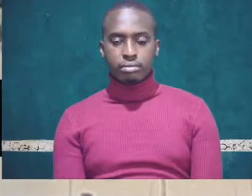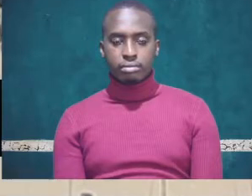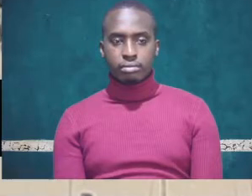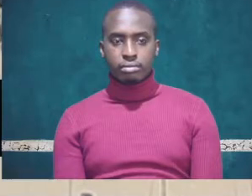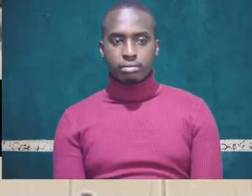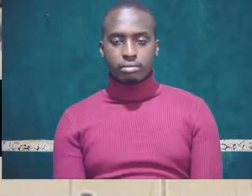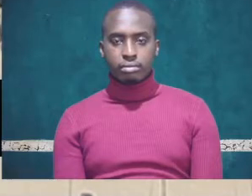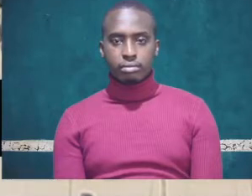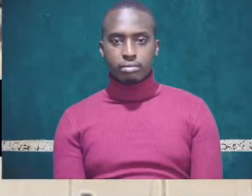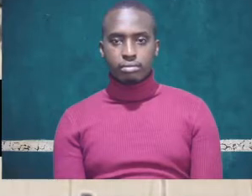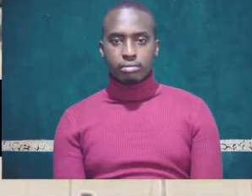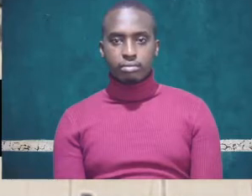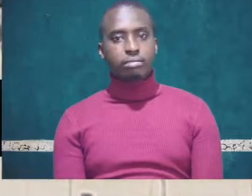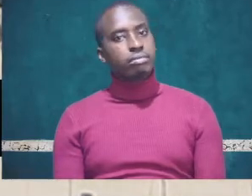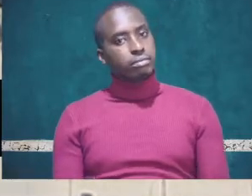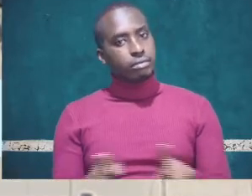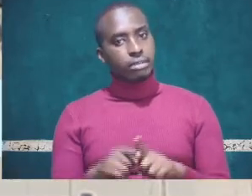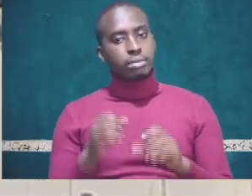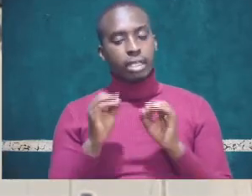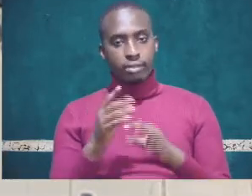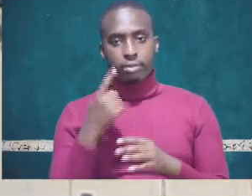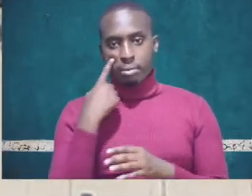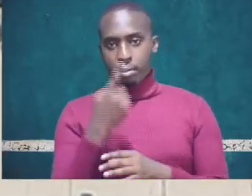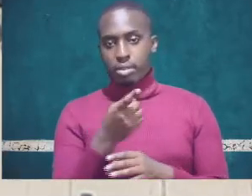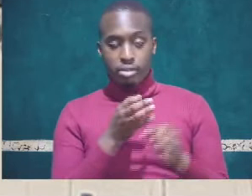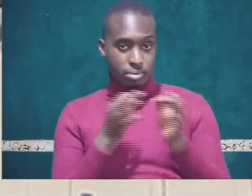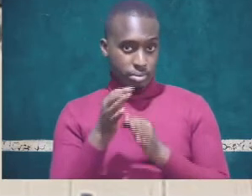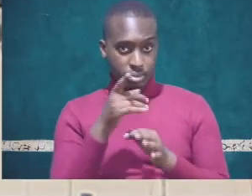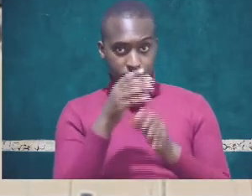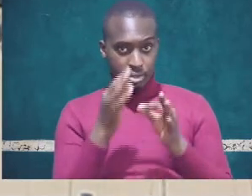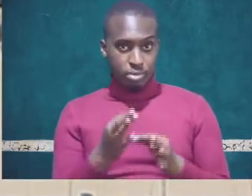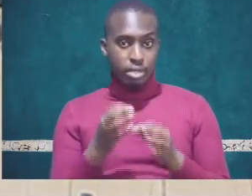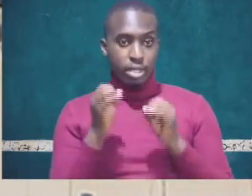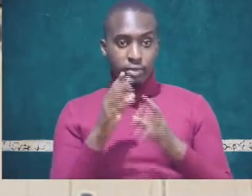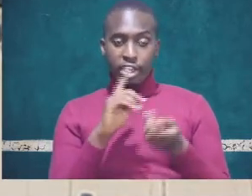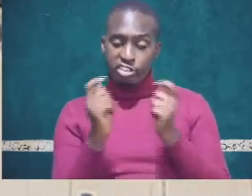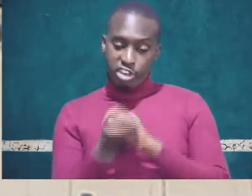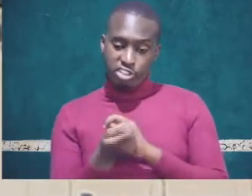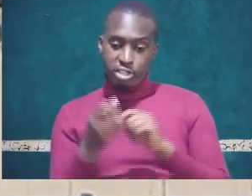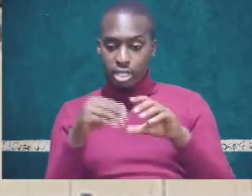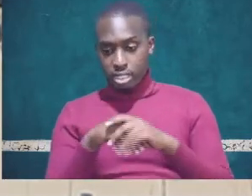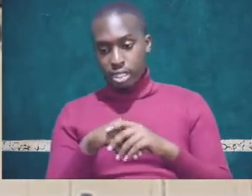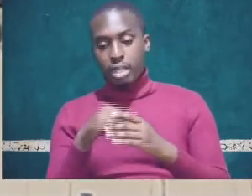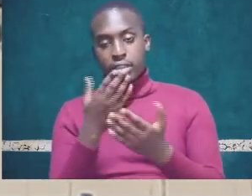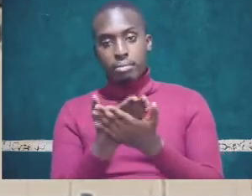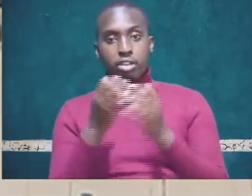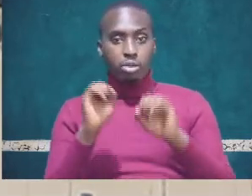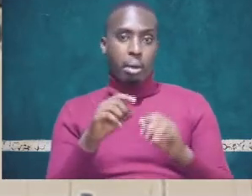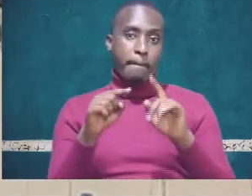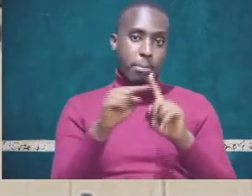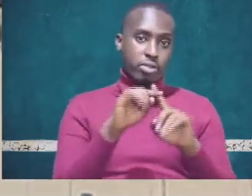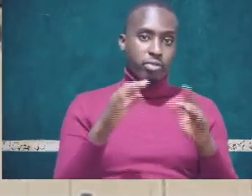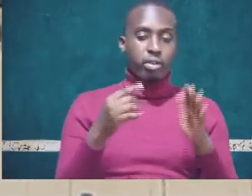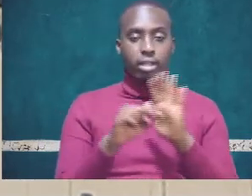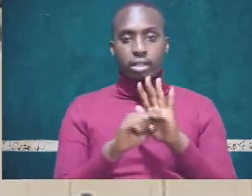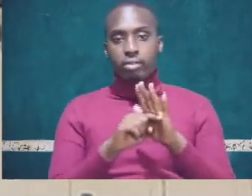demand. Now, I want to see and illustrate this. A change in demand can be positive or negative. That's why we have an